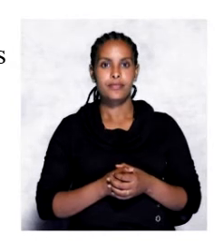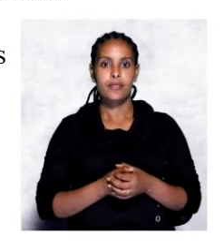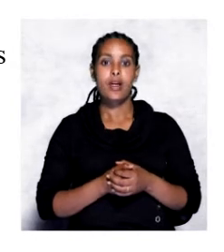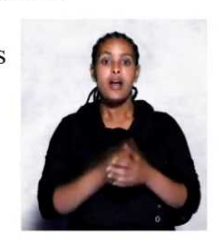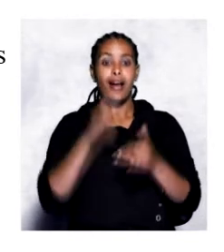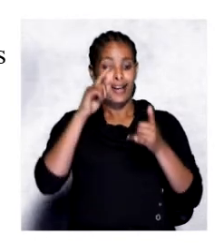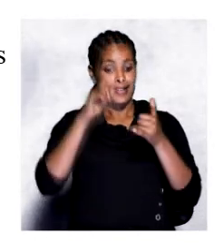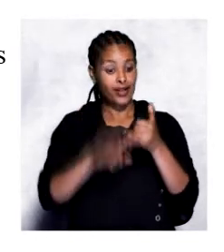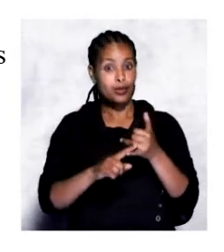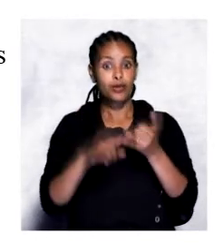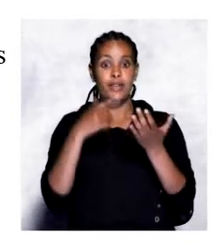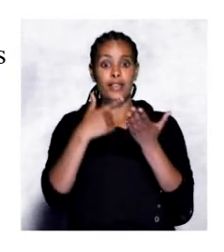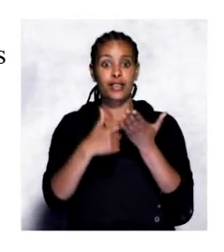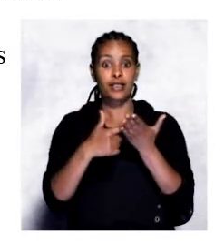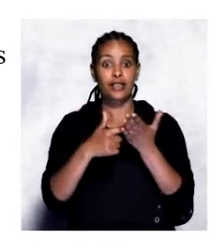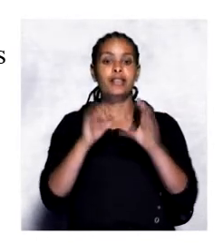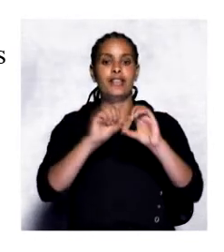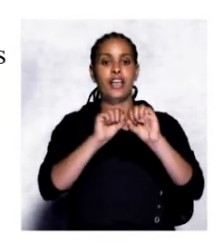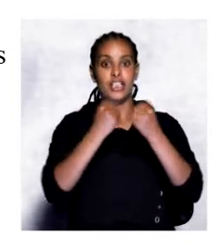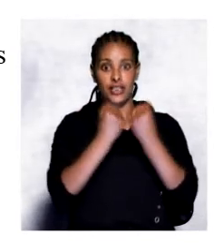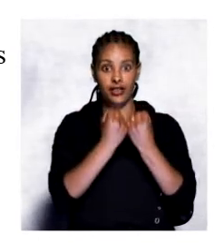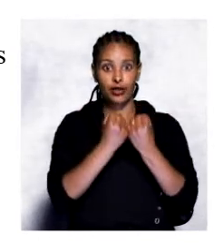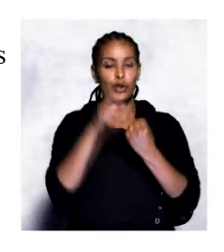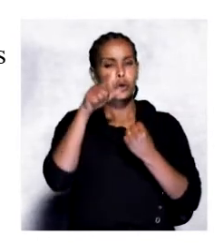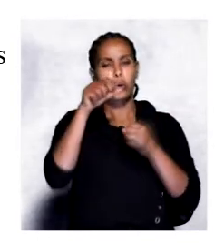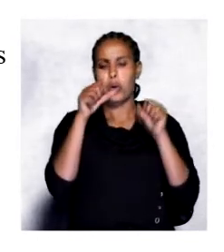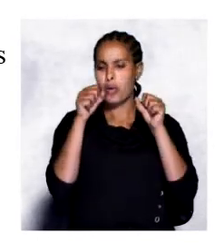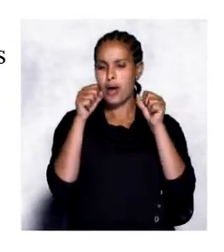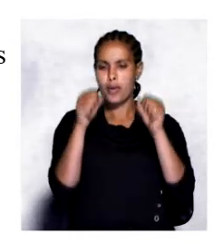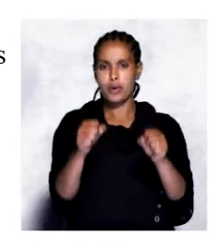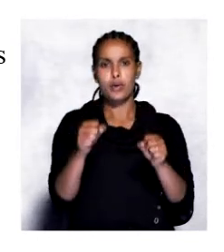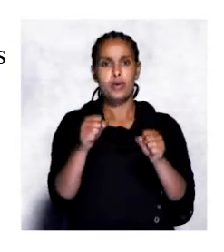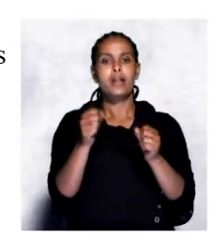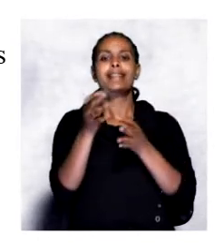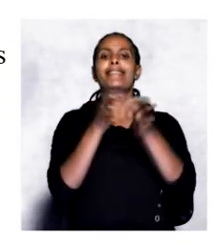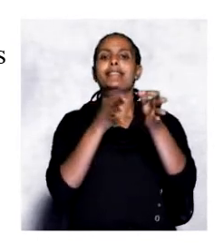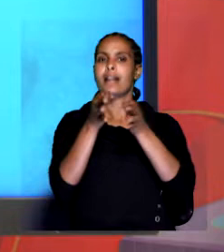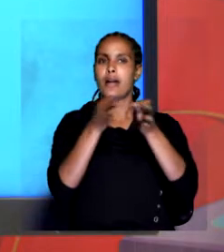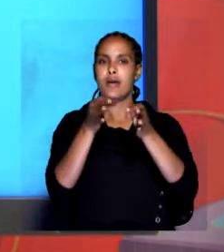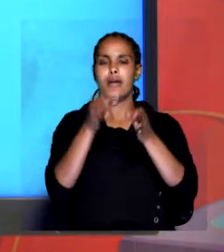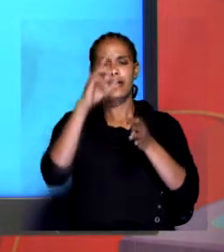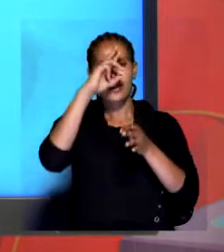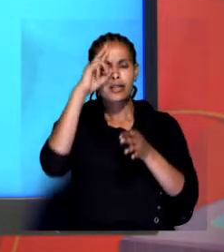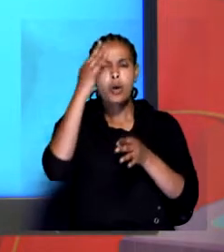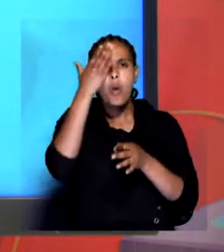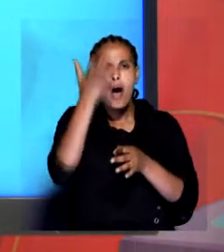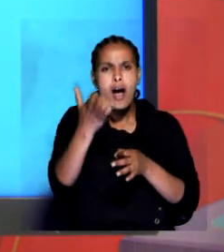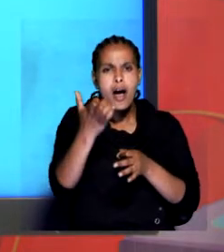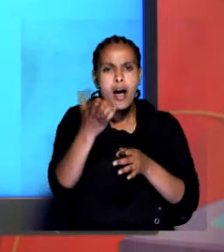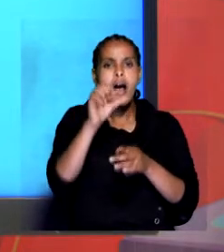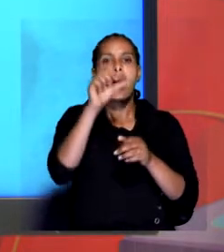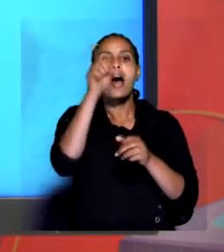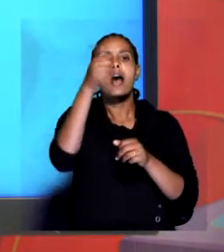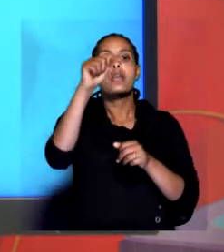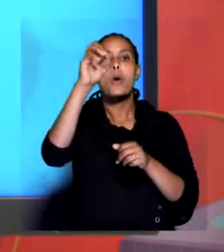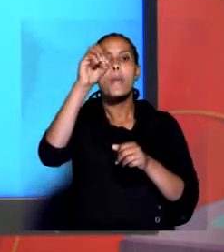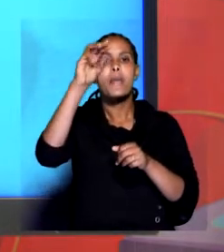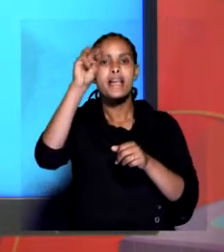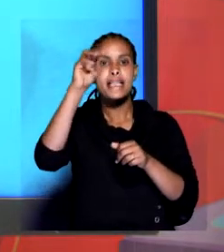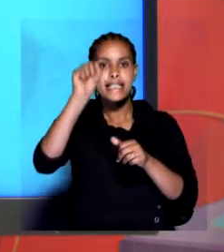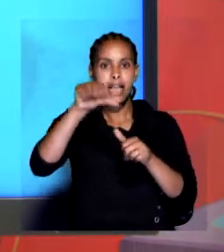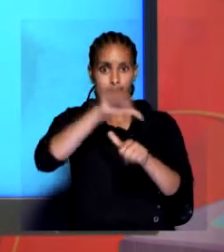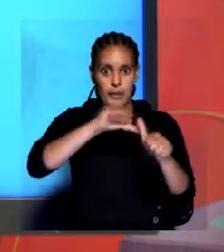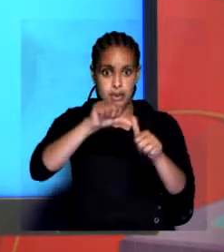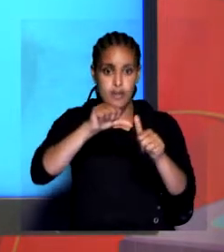At the end of this section, you will be able to describe the reason why atoms form